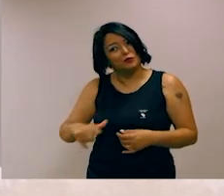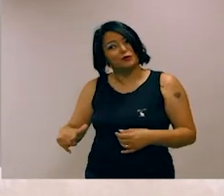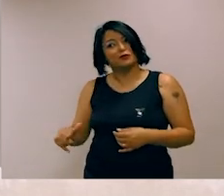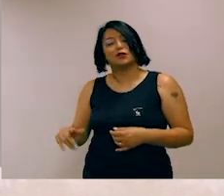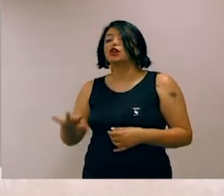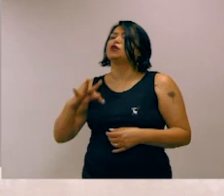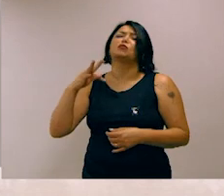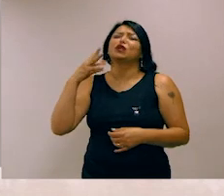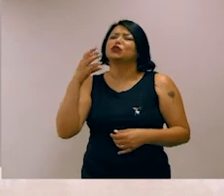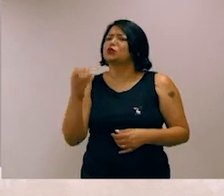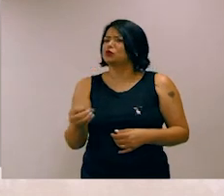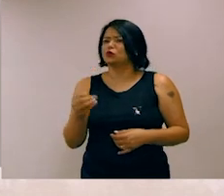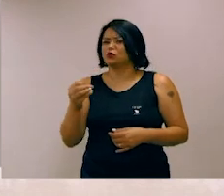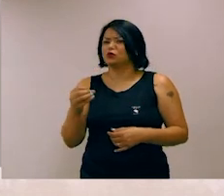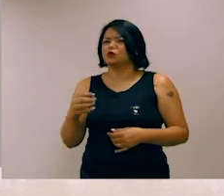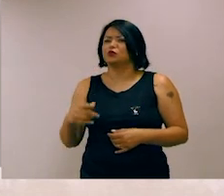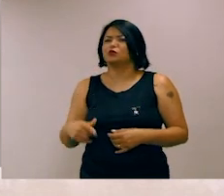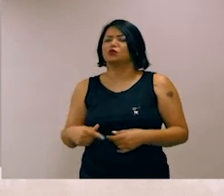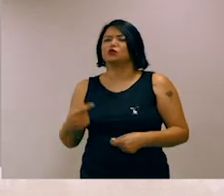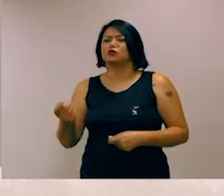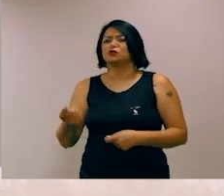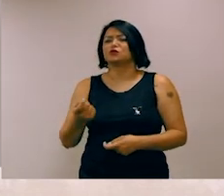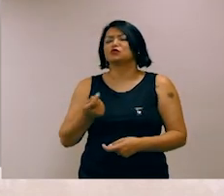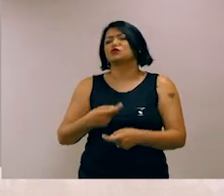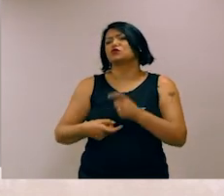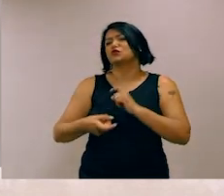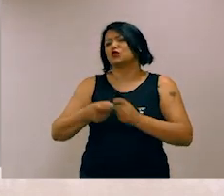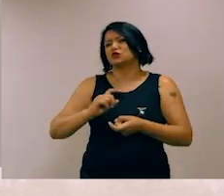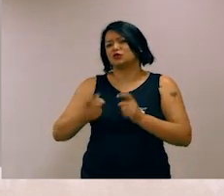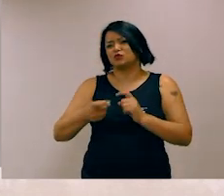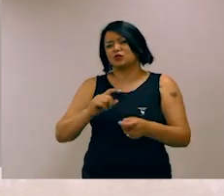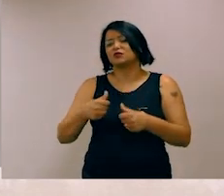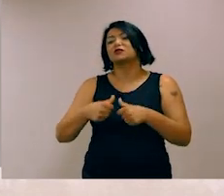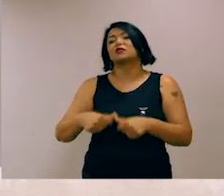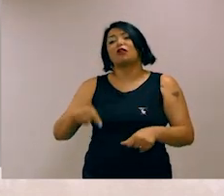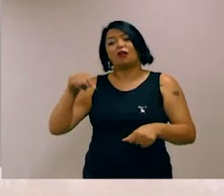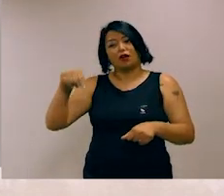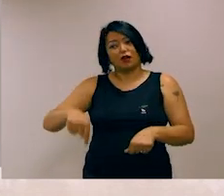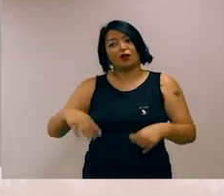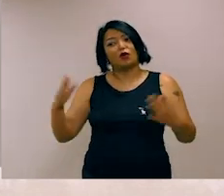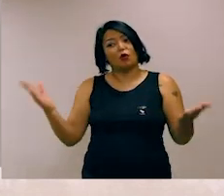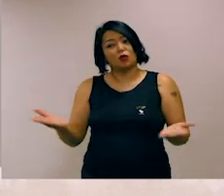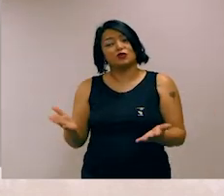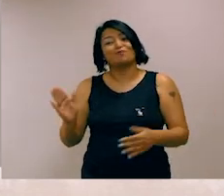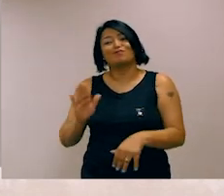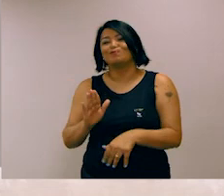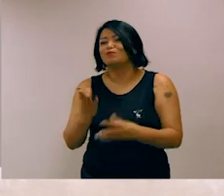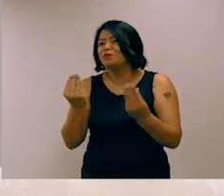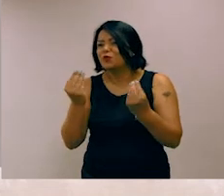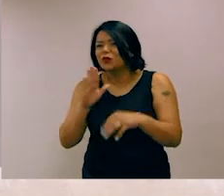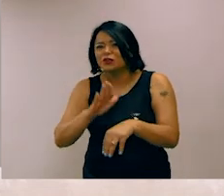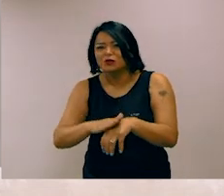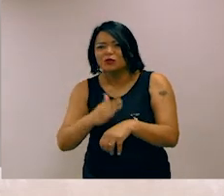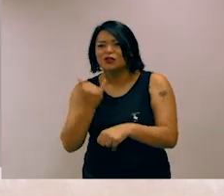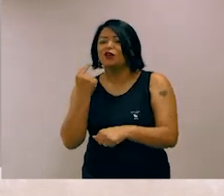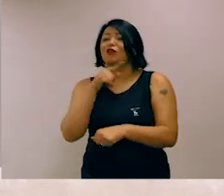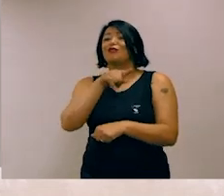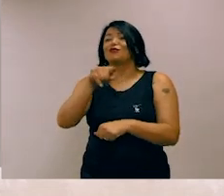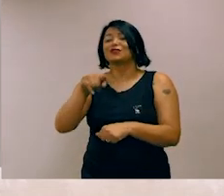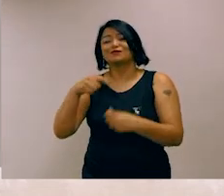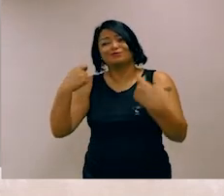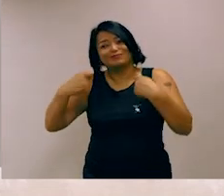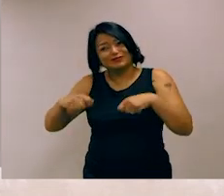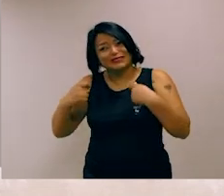words, that for all of the public managers that are listening to us, that it is